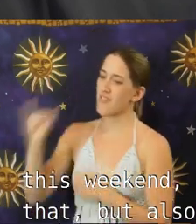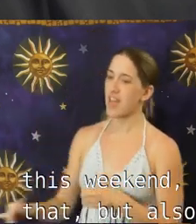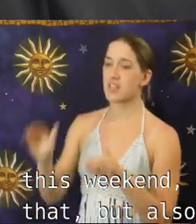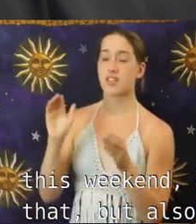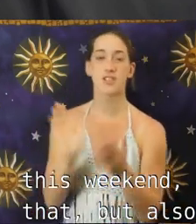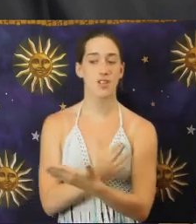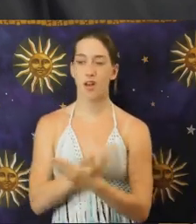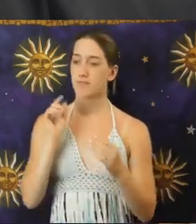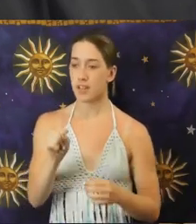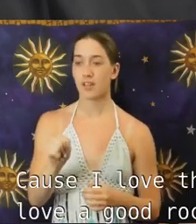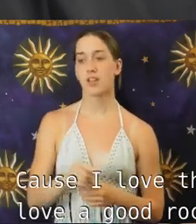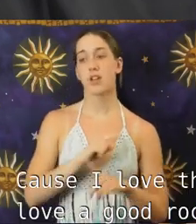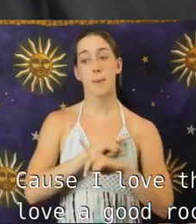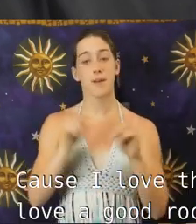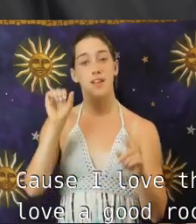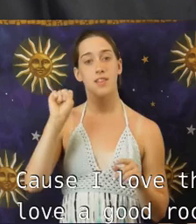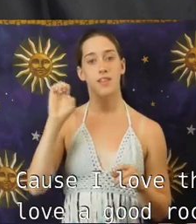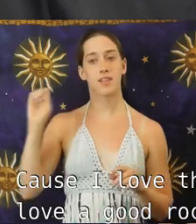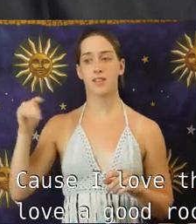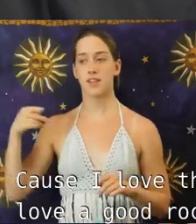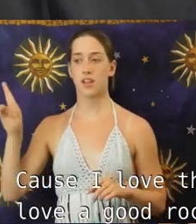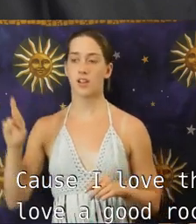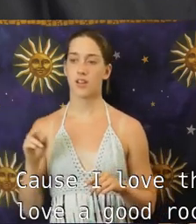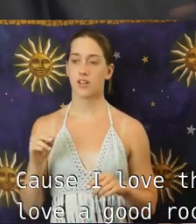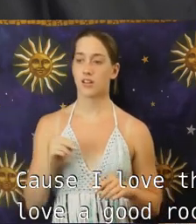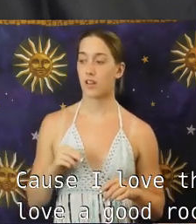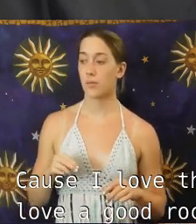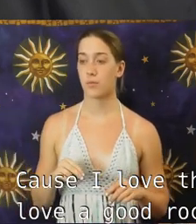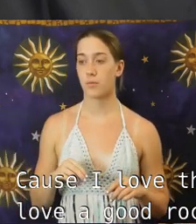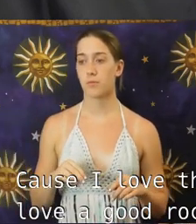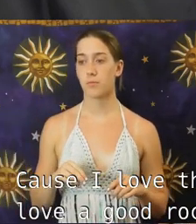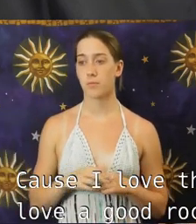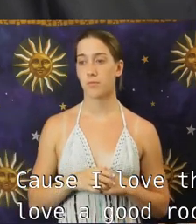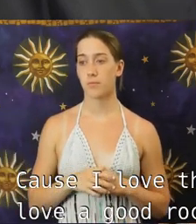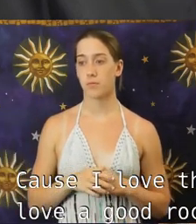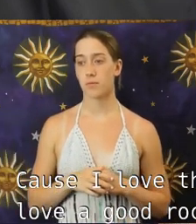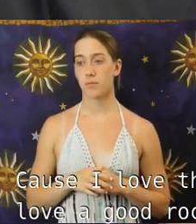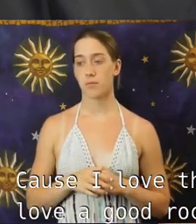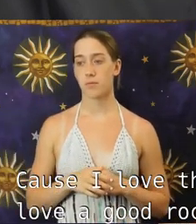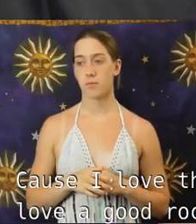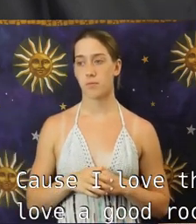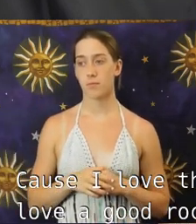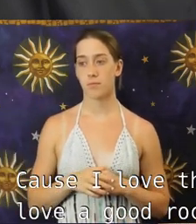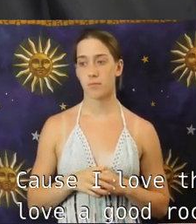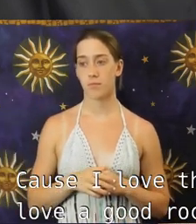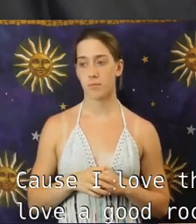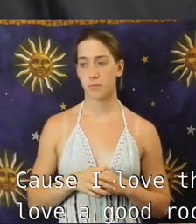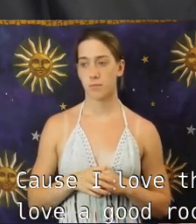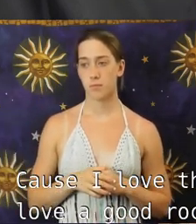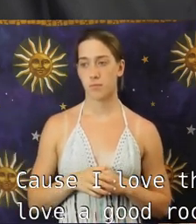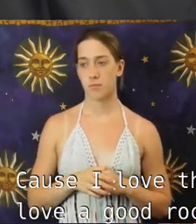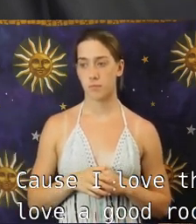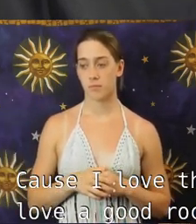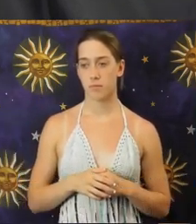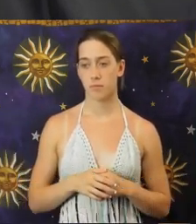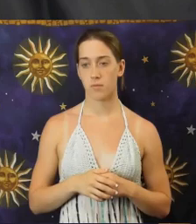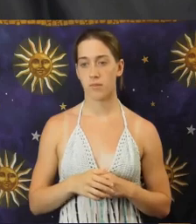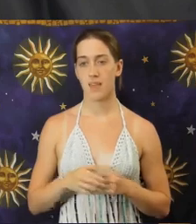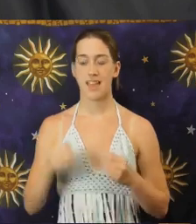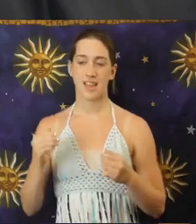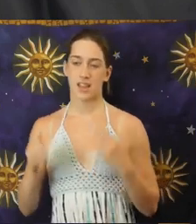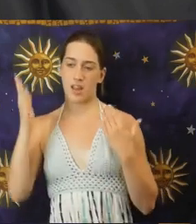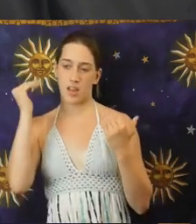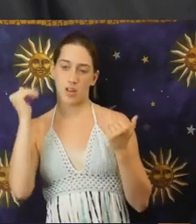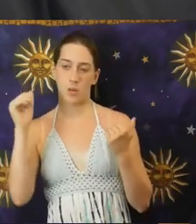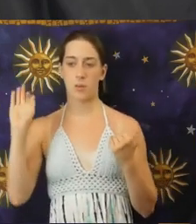little disappointed. Because, again, I love that song, period, but the Seether cover, I love a good rock cover.